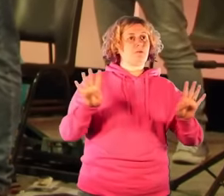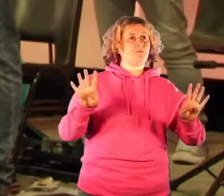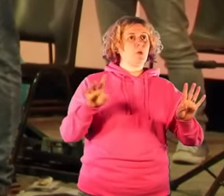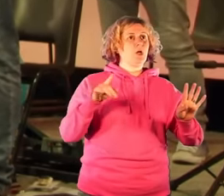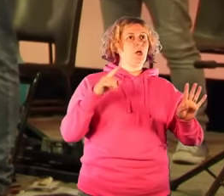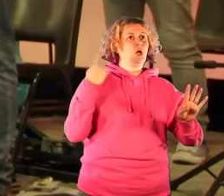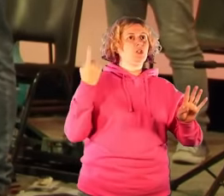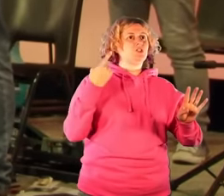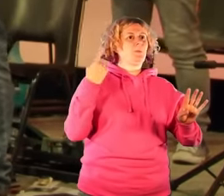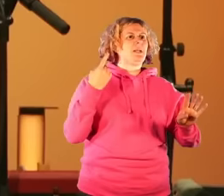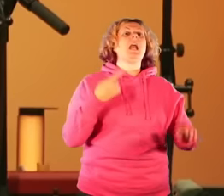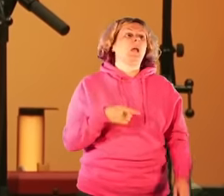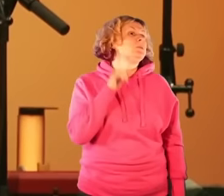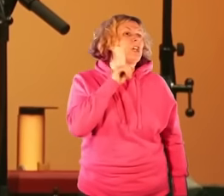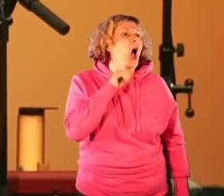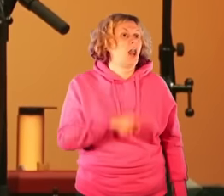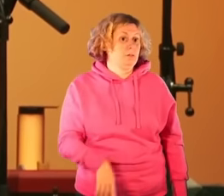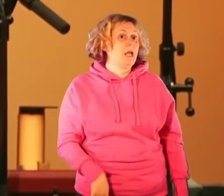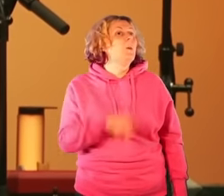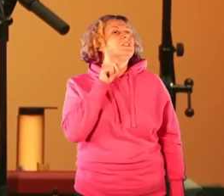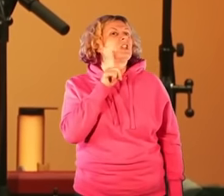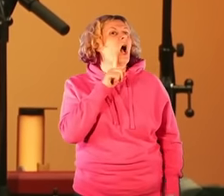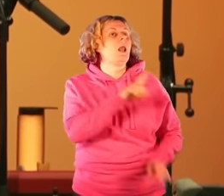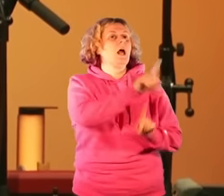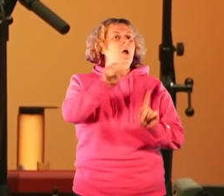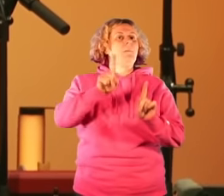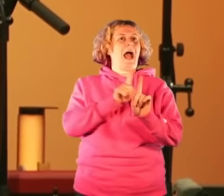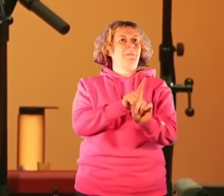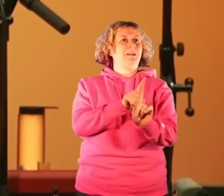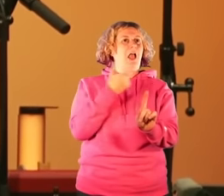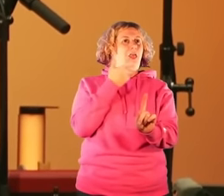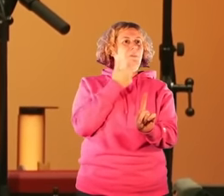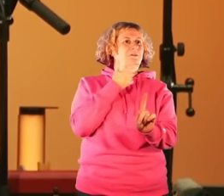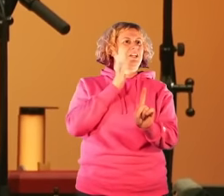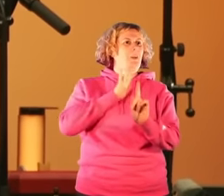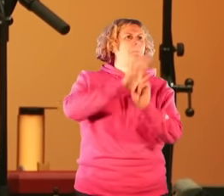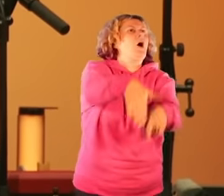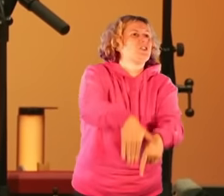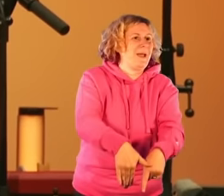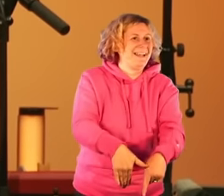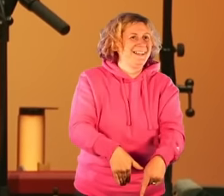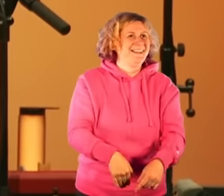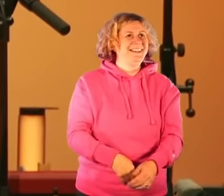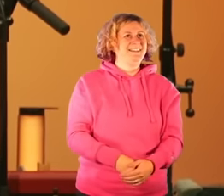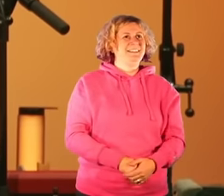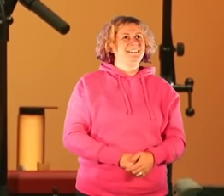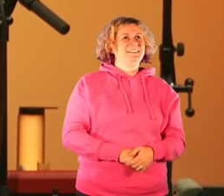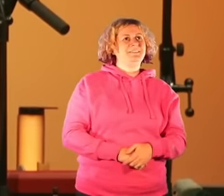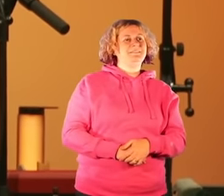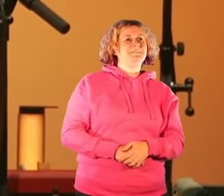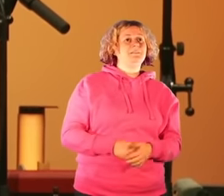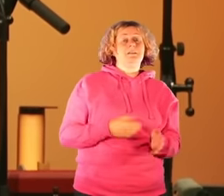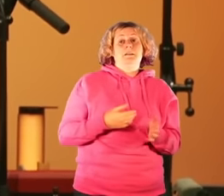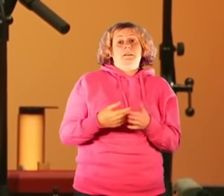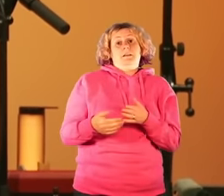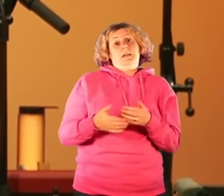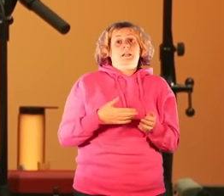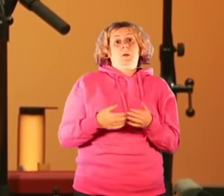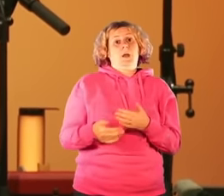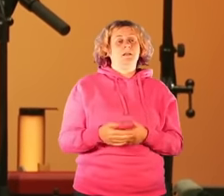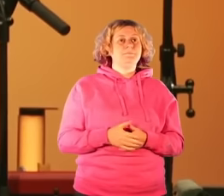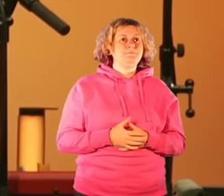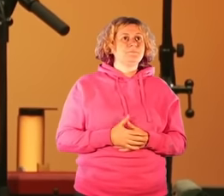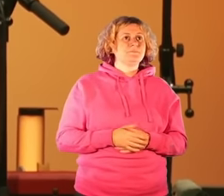behind me, it was one of the girls. One of the girls behind me decided it'd be really funny if they pushed me off the stage. Anyway, there we go. They wrote